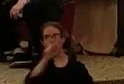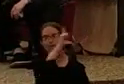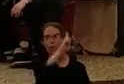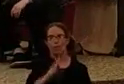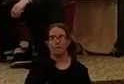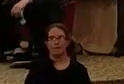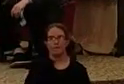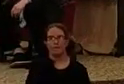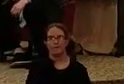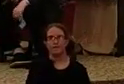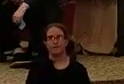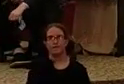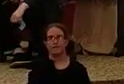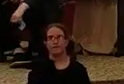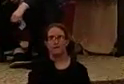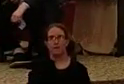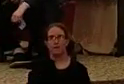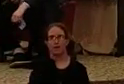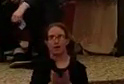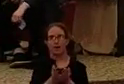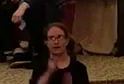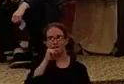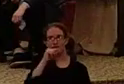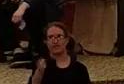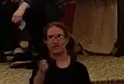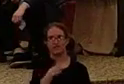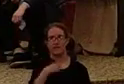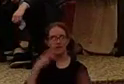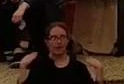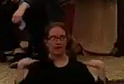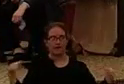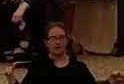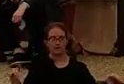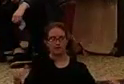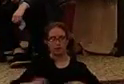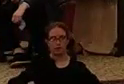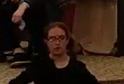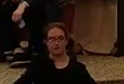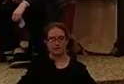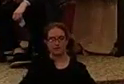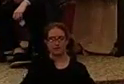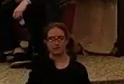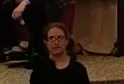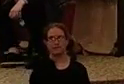Lord. And the Bible tells me that that angel injures him.